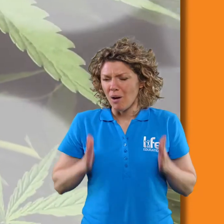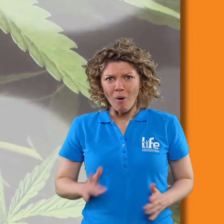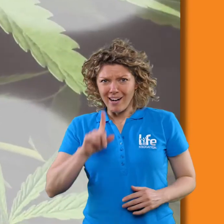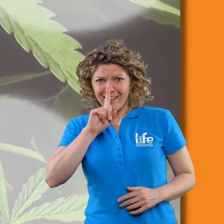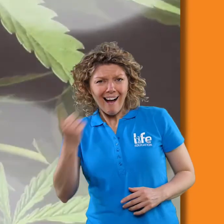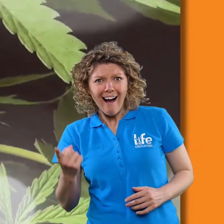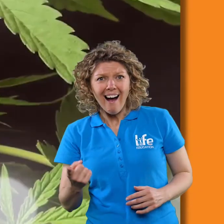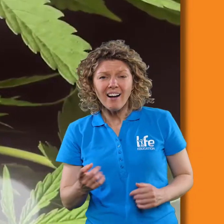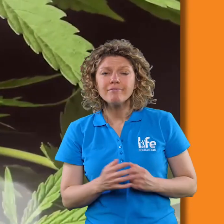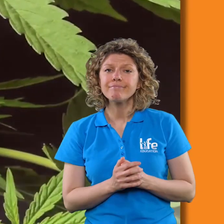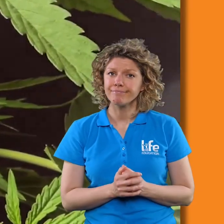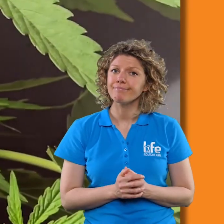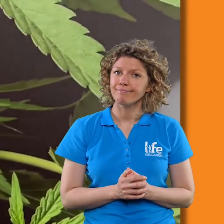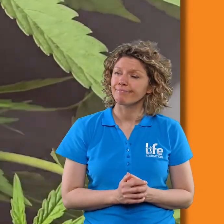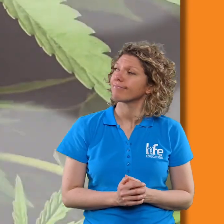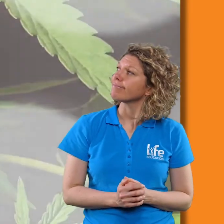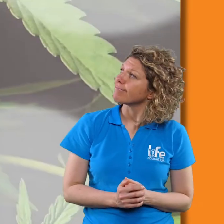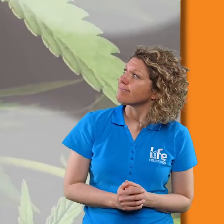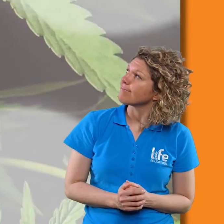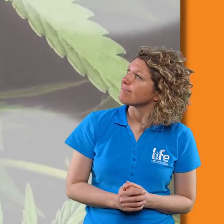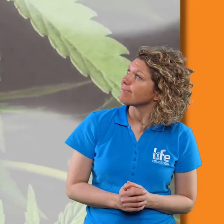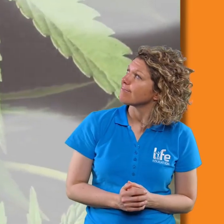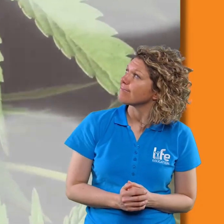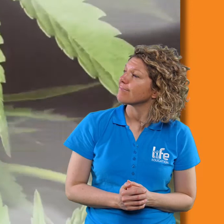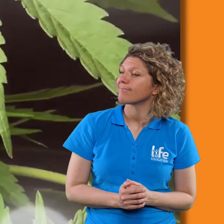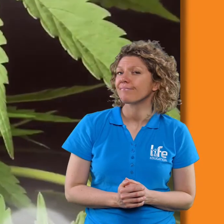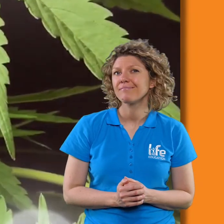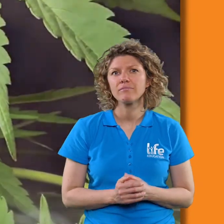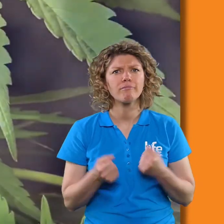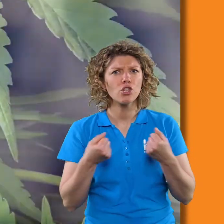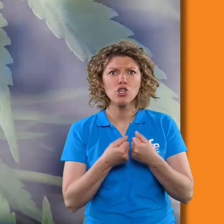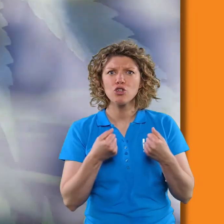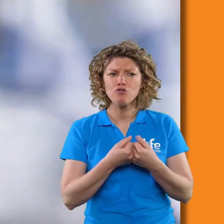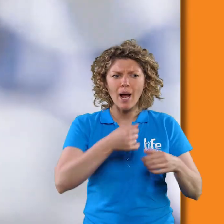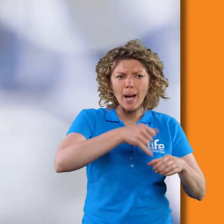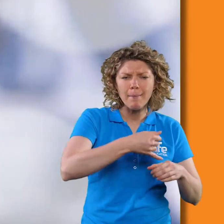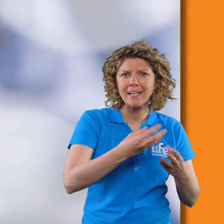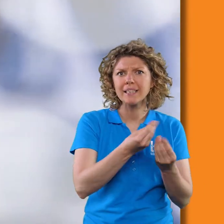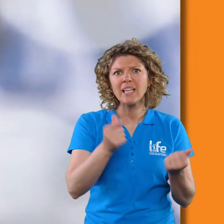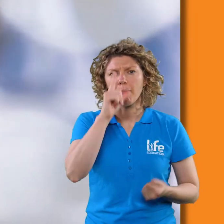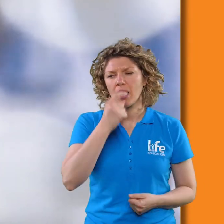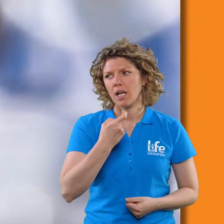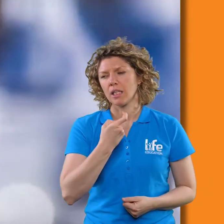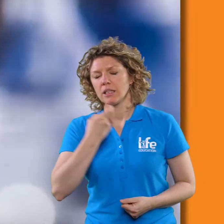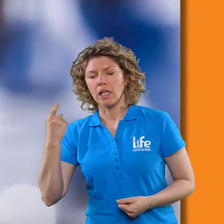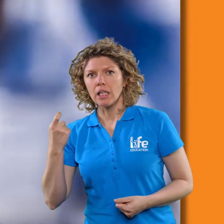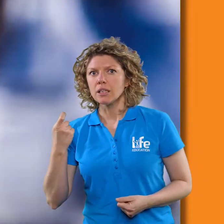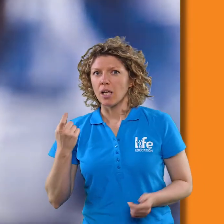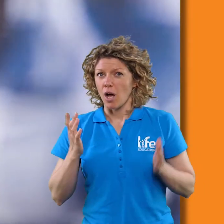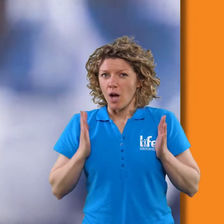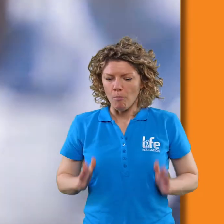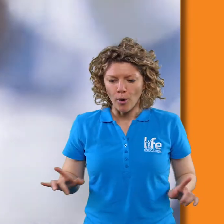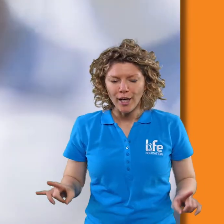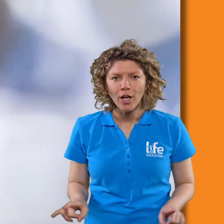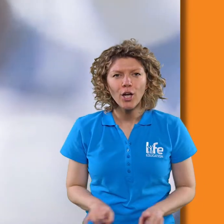Depressants, especially opiates, are known to be very addictive. After taking them for a while, the body gets used to the drug, so the